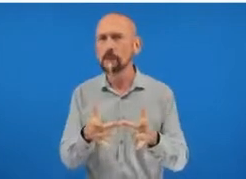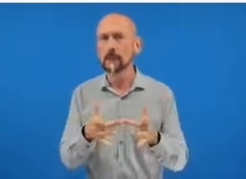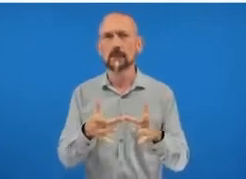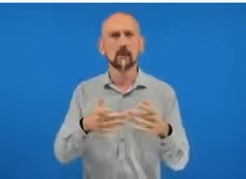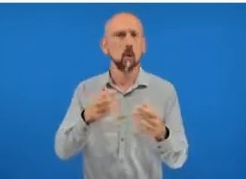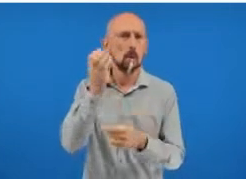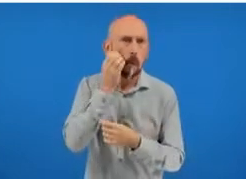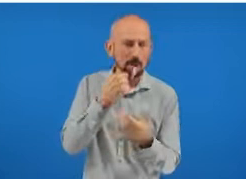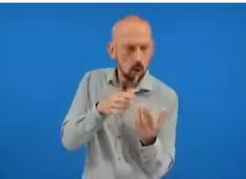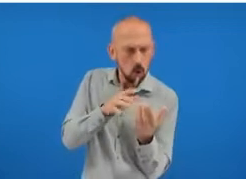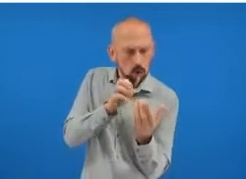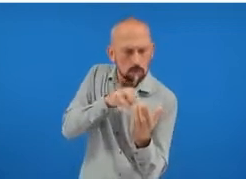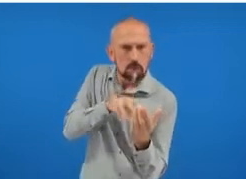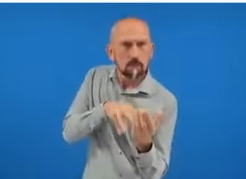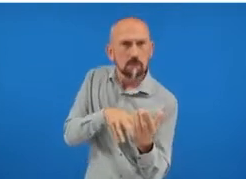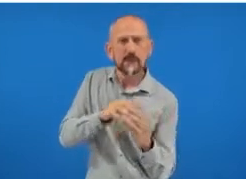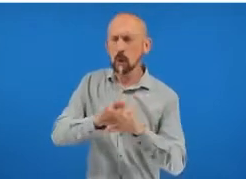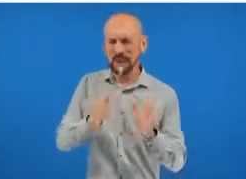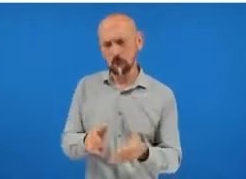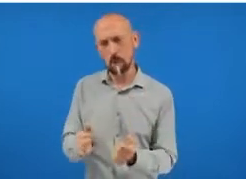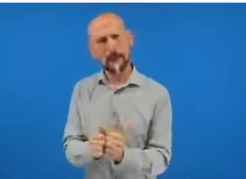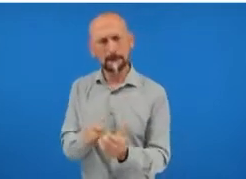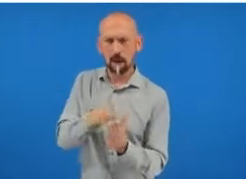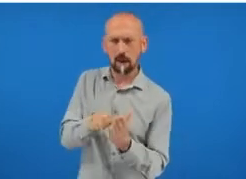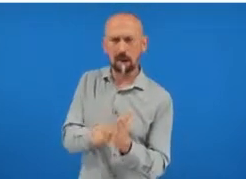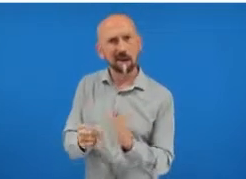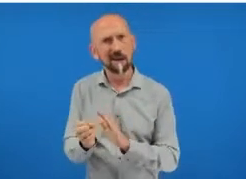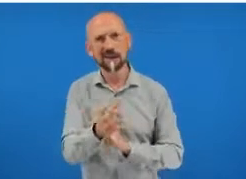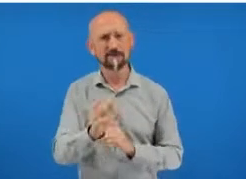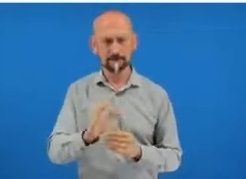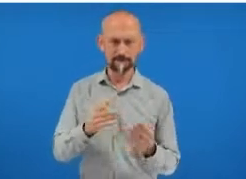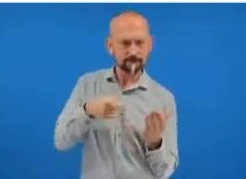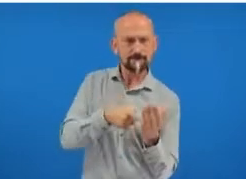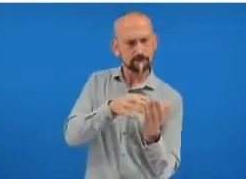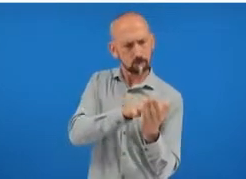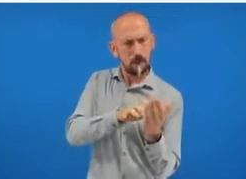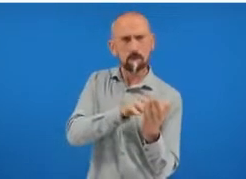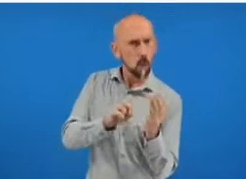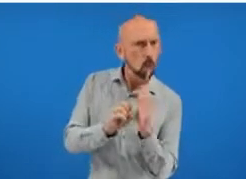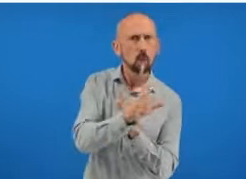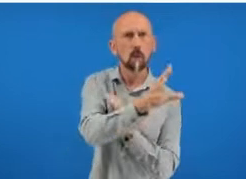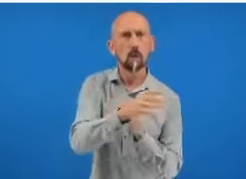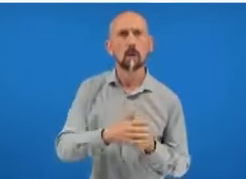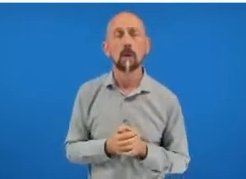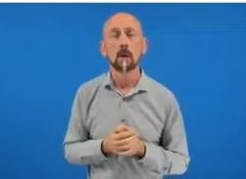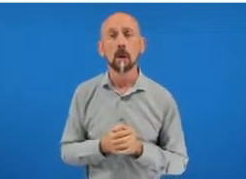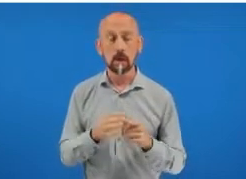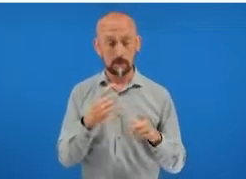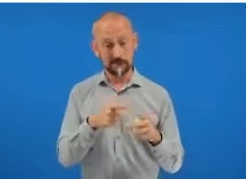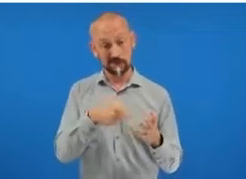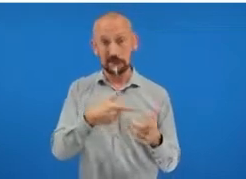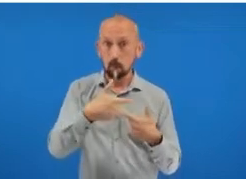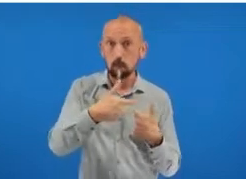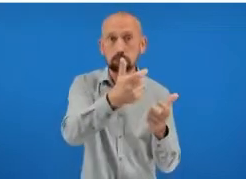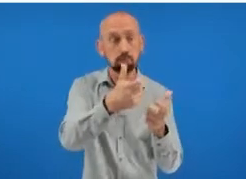questionnaires on paper. They can just do it on their mobile phone. Also, that can automatically go into the IT system. There's no